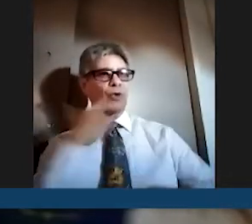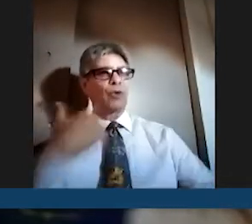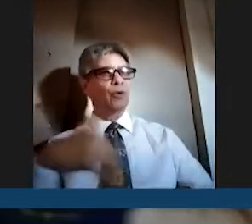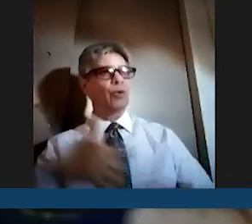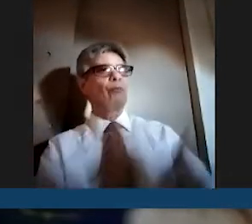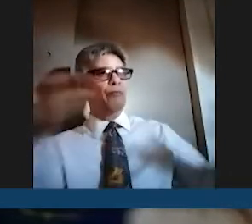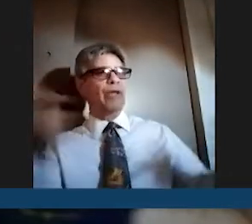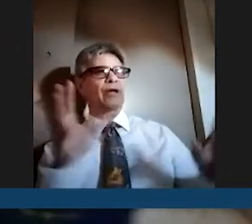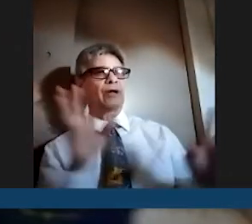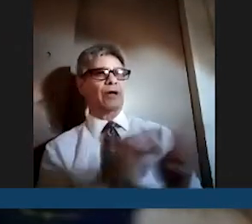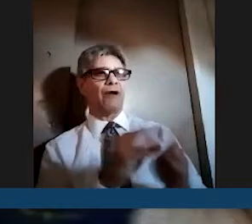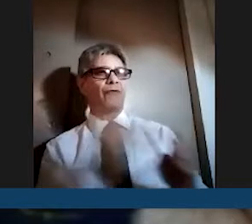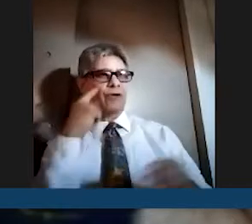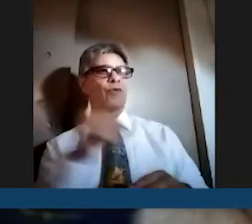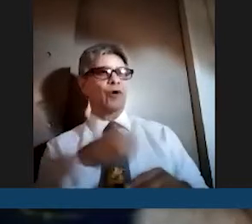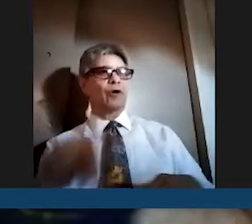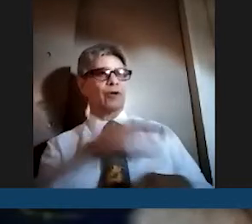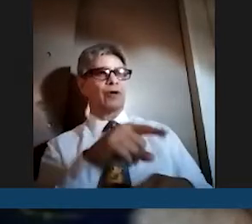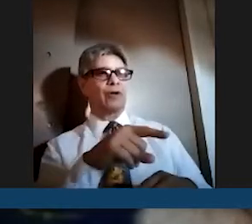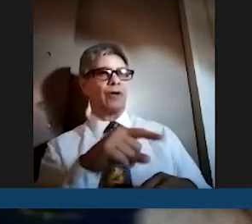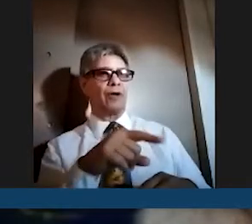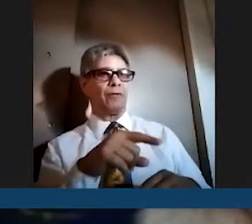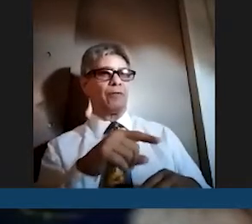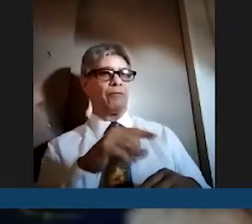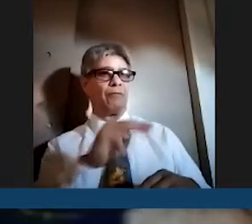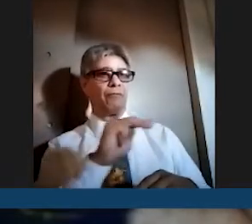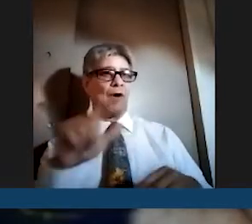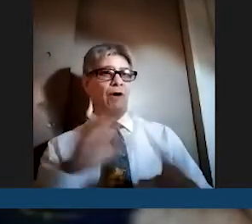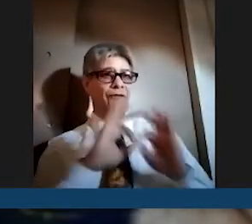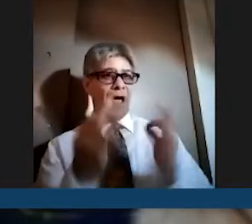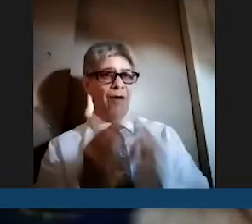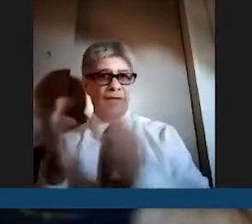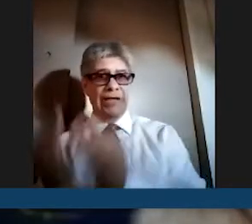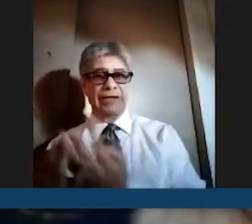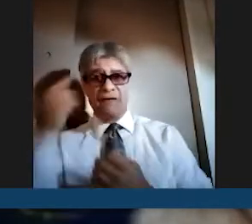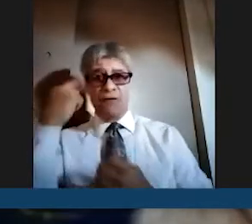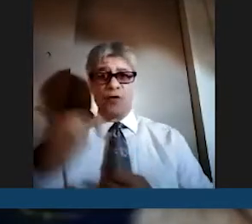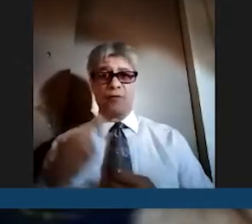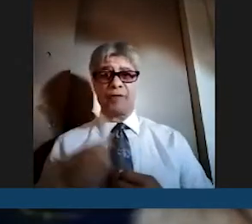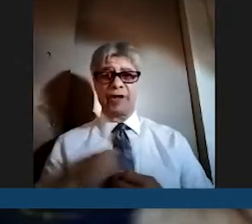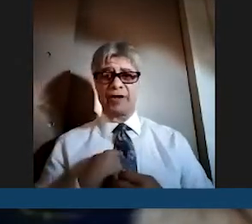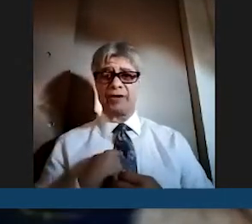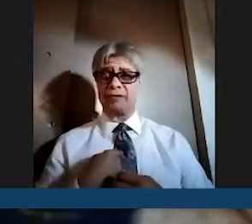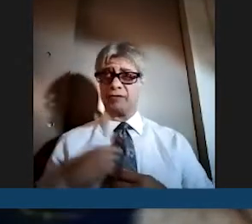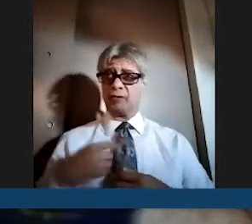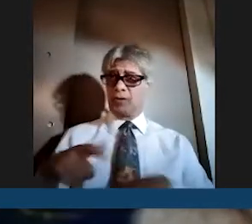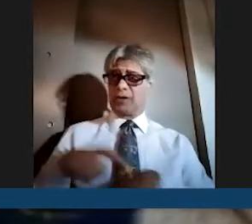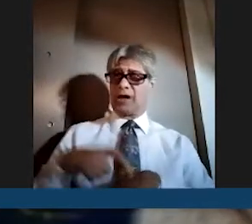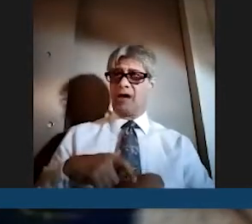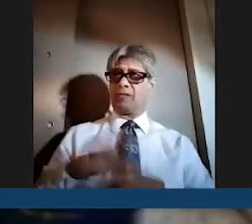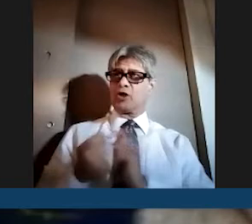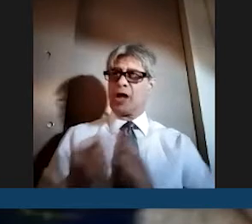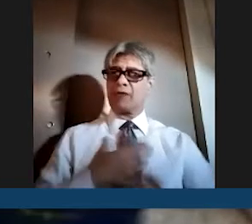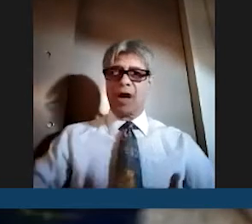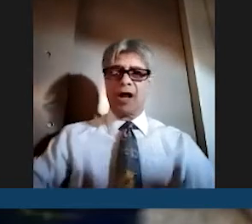conference for Hmong families. And, I think for me, it was like one of those moments that really changed my life, where I was like,